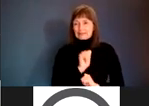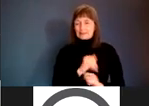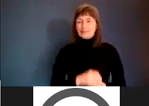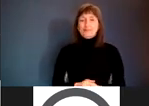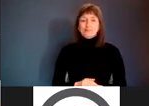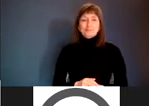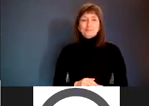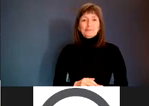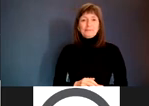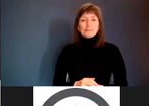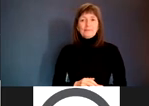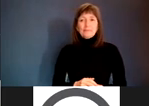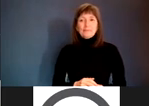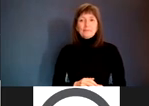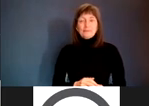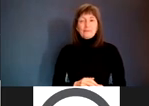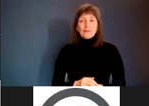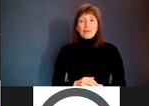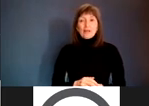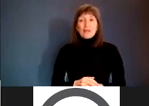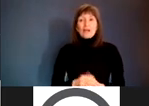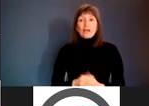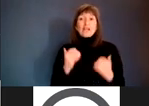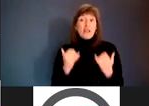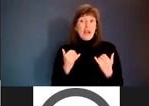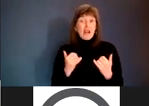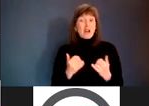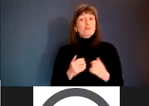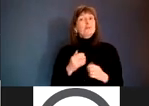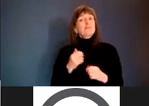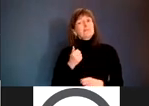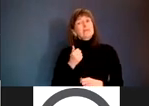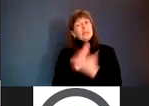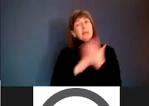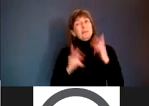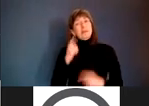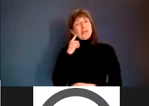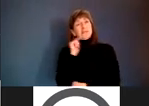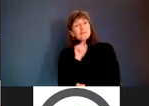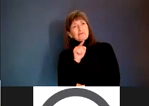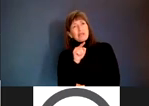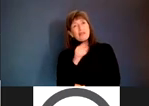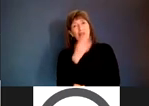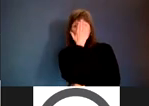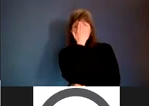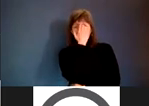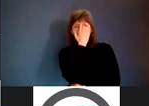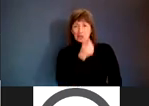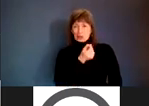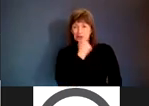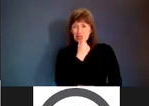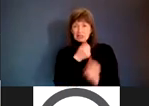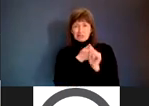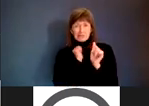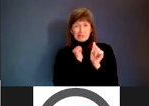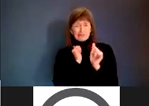those points earlier, I think there is a tendency to think that if someone does have a cognitive impairment, that, for example, their decision-making is